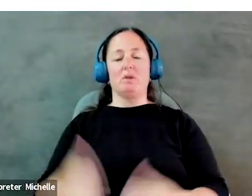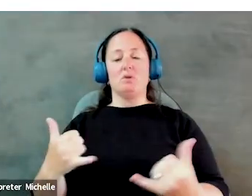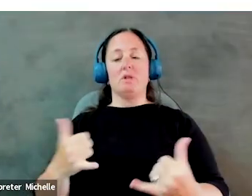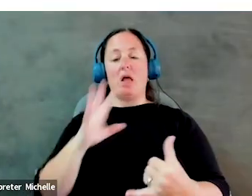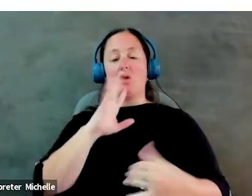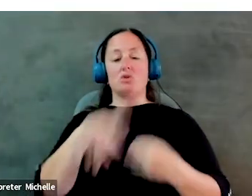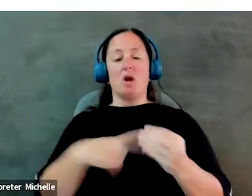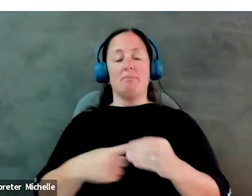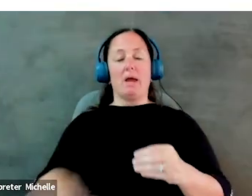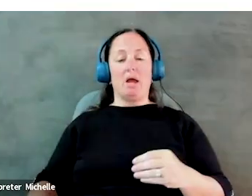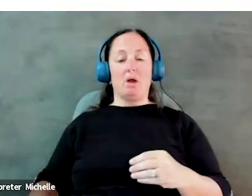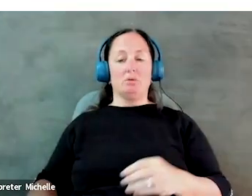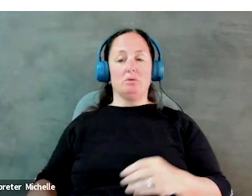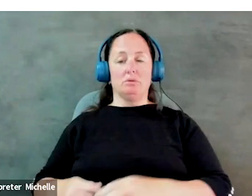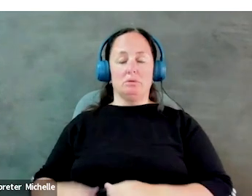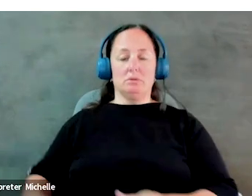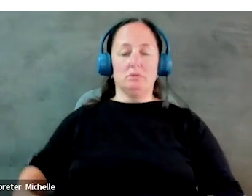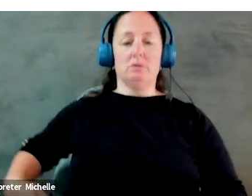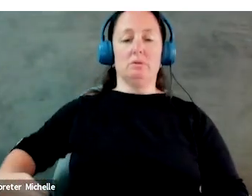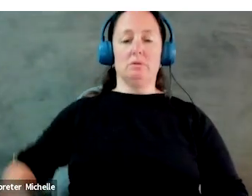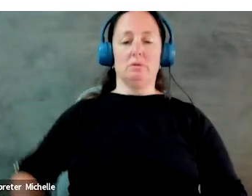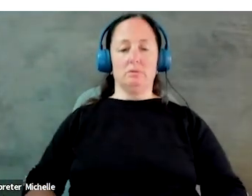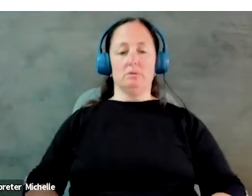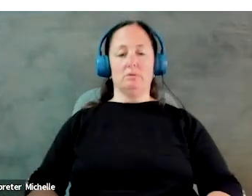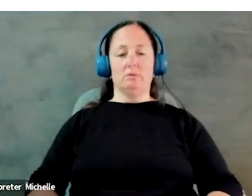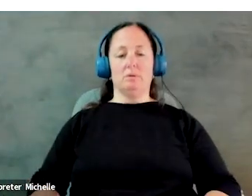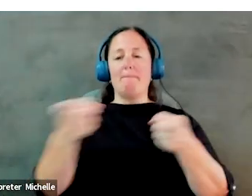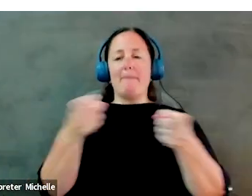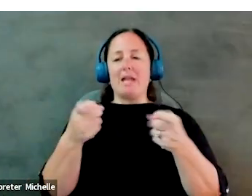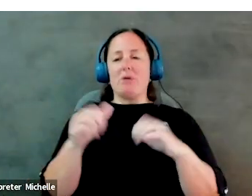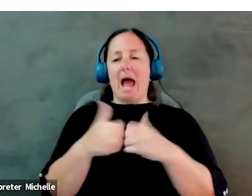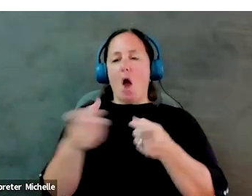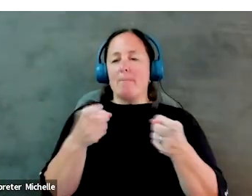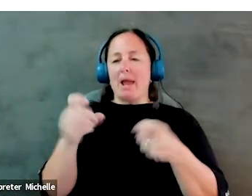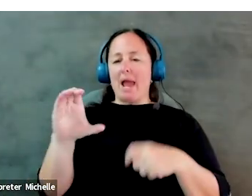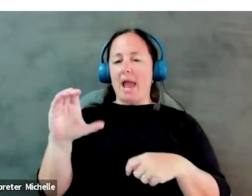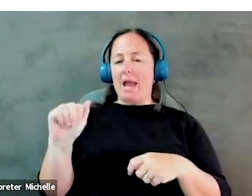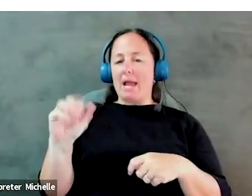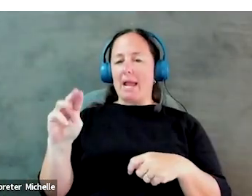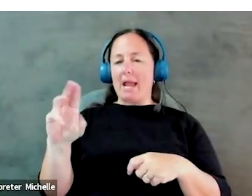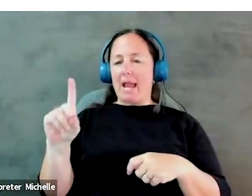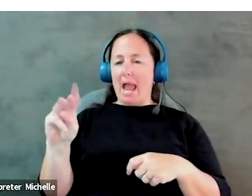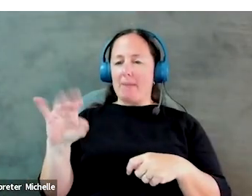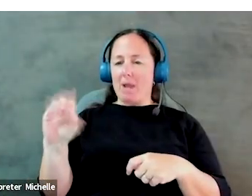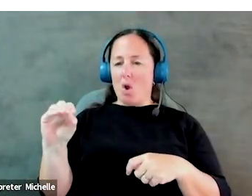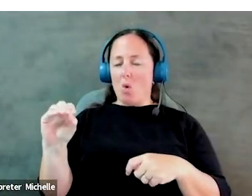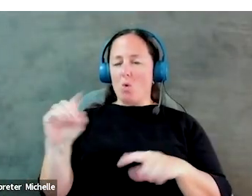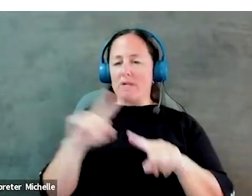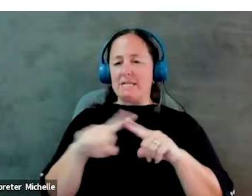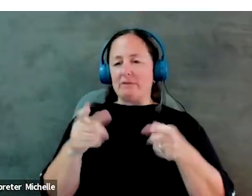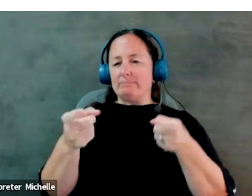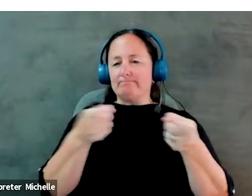So let's talk now about the management of cadmium and how we can mitigate it and the mitigation